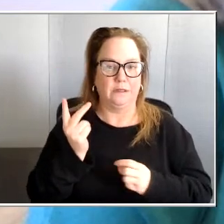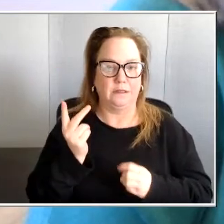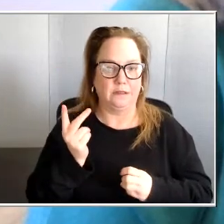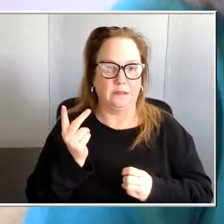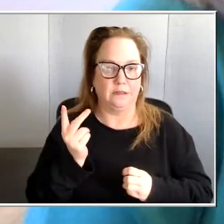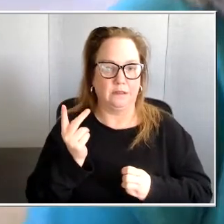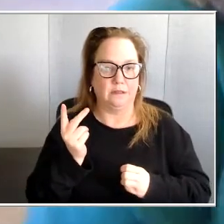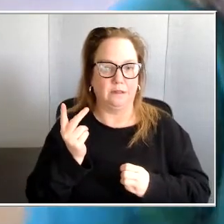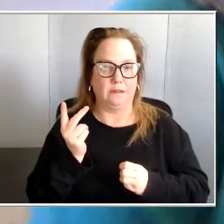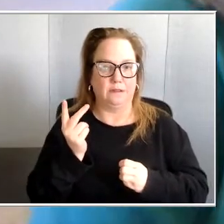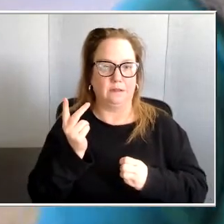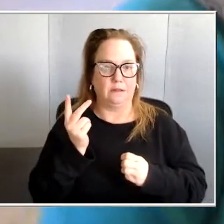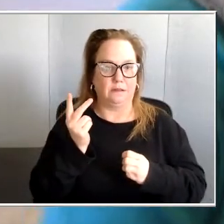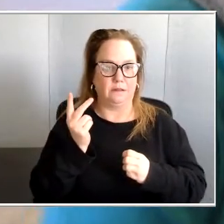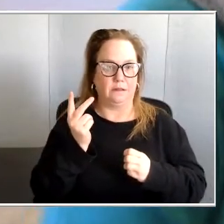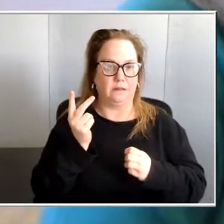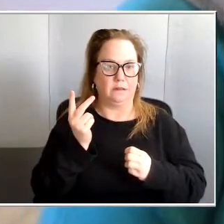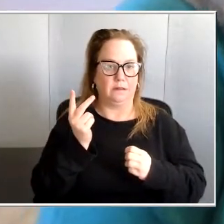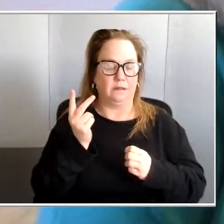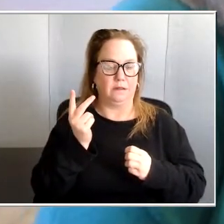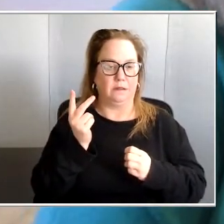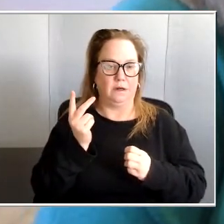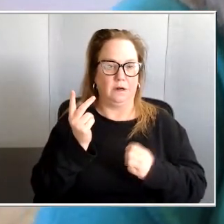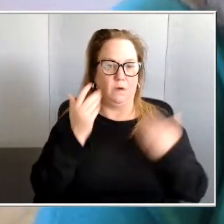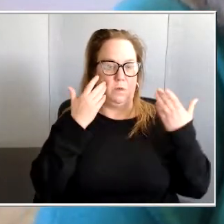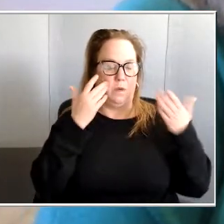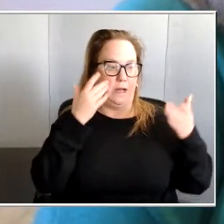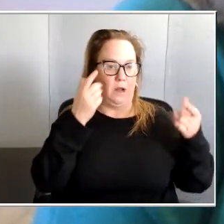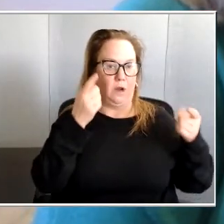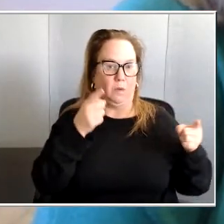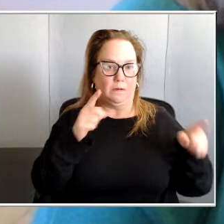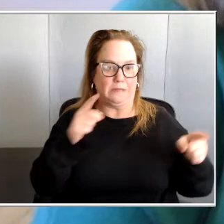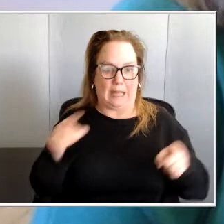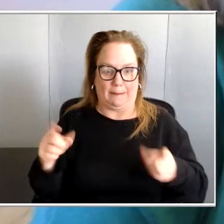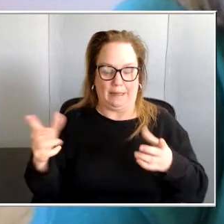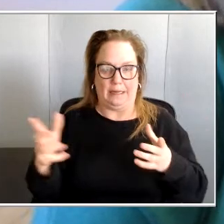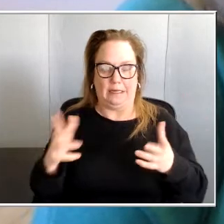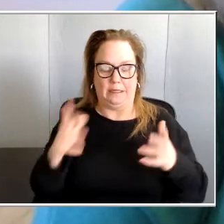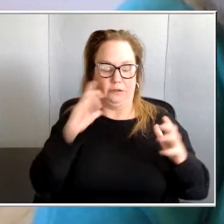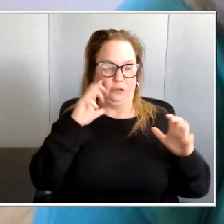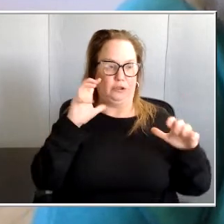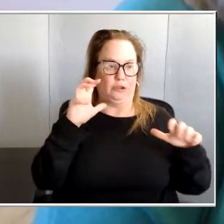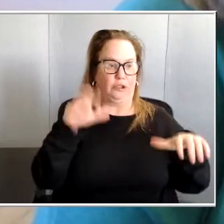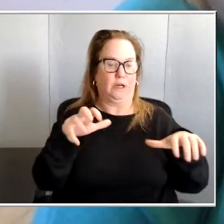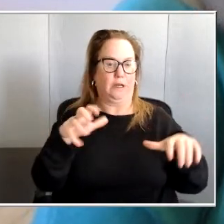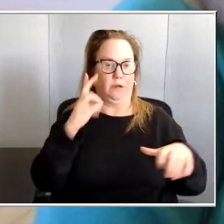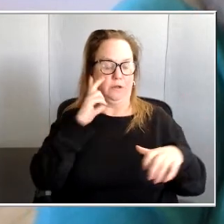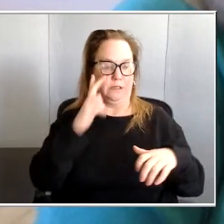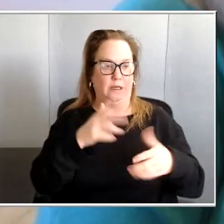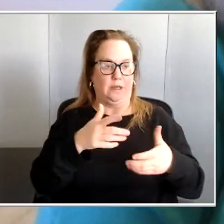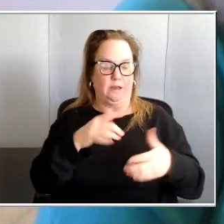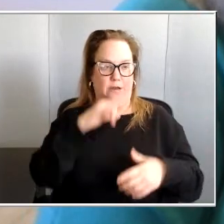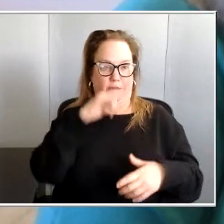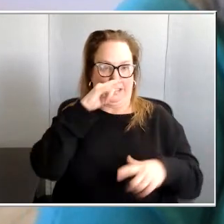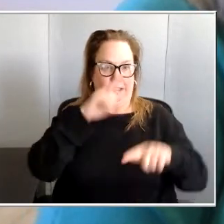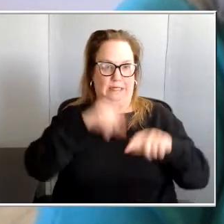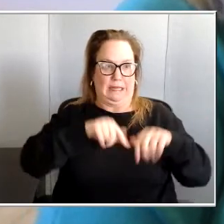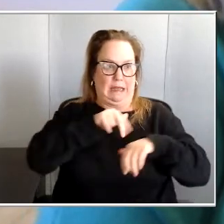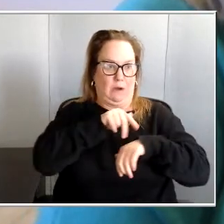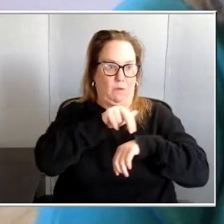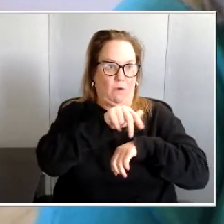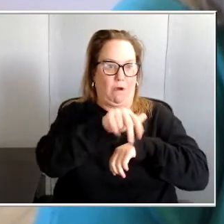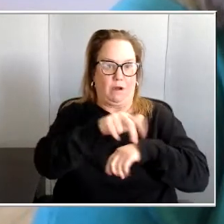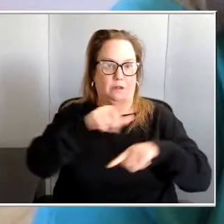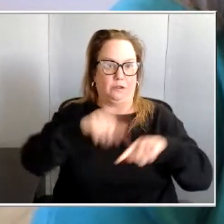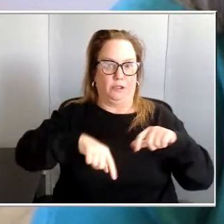we didn't know what was ahead of us. It's shocking when you see your child and they literally cannot walk. I mean, she